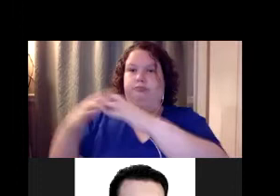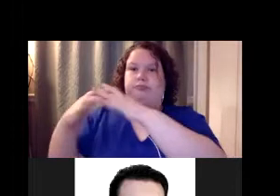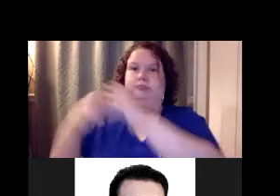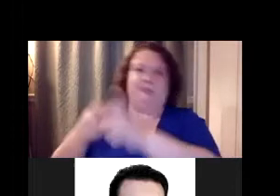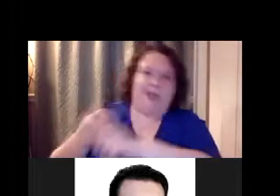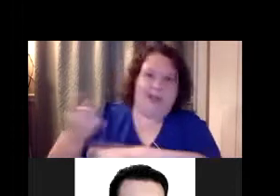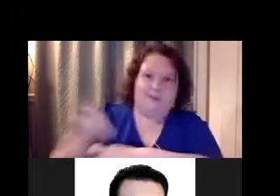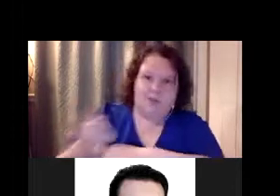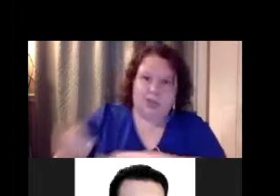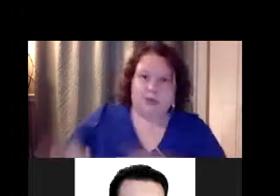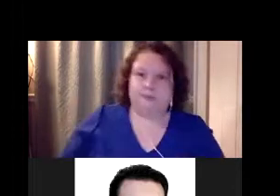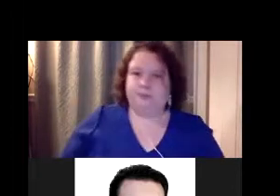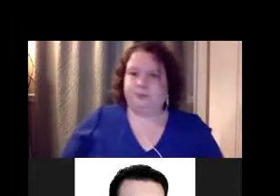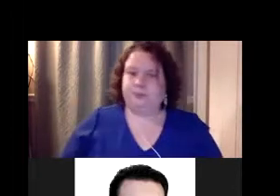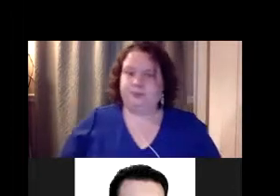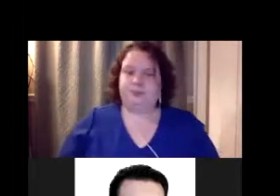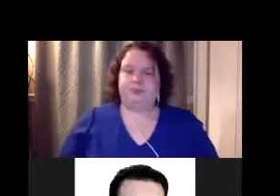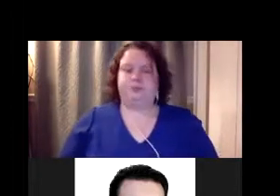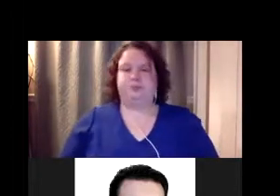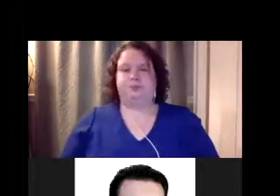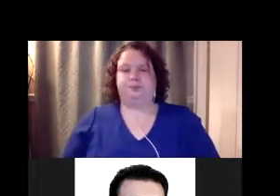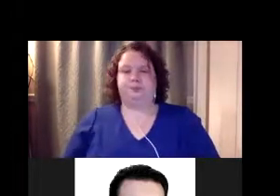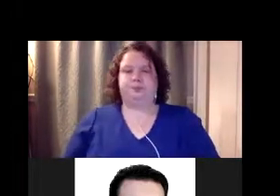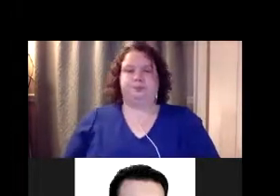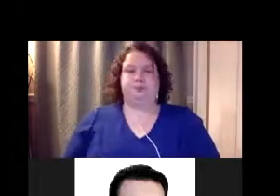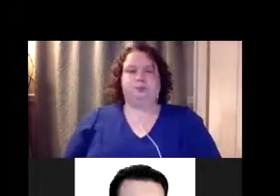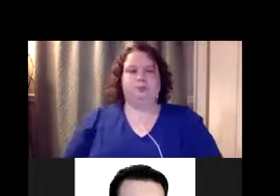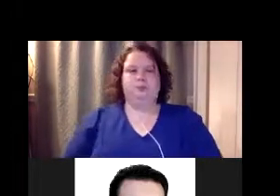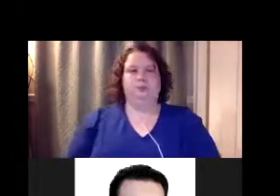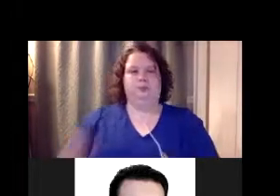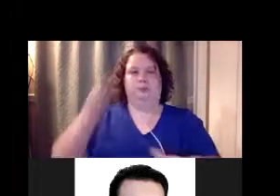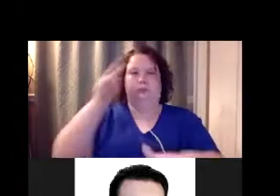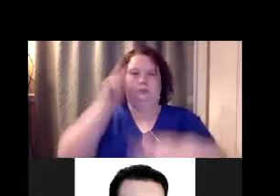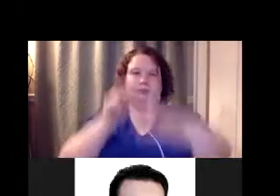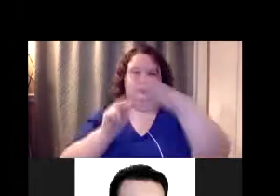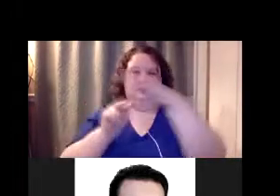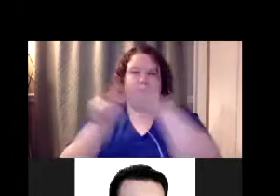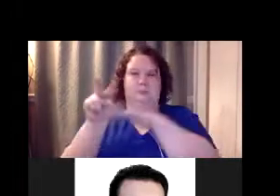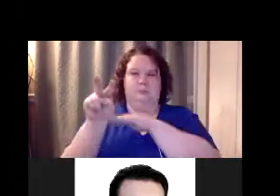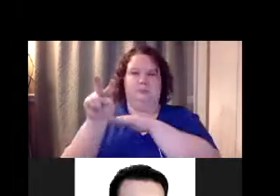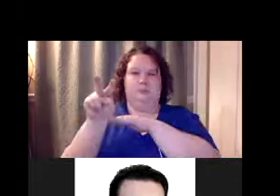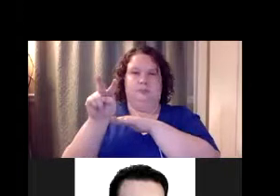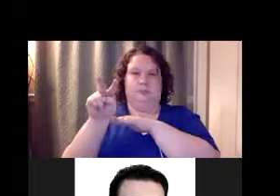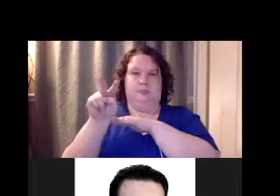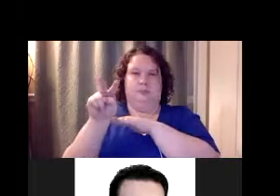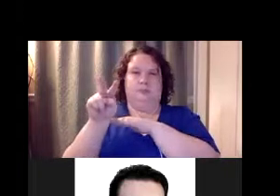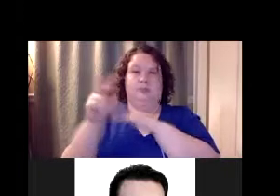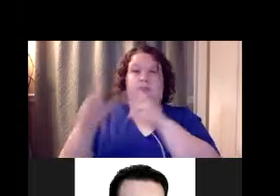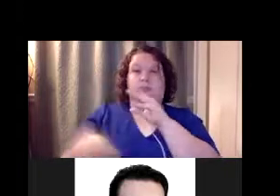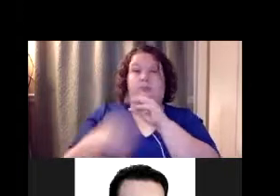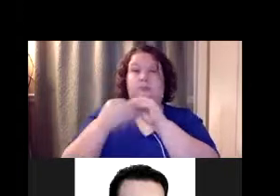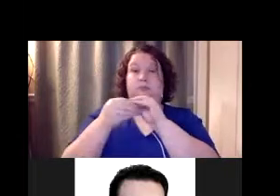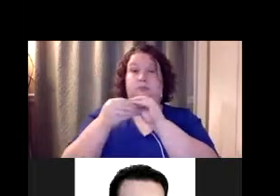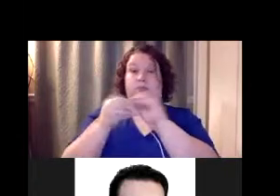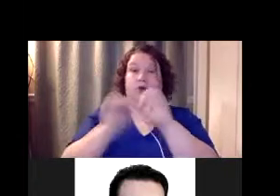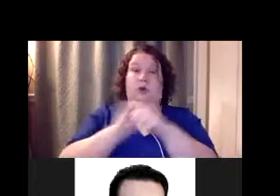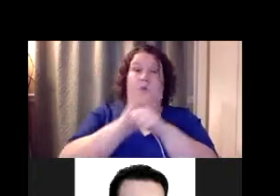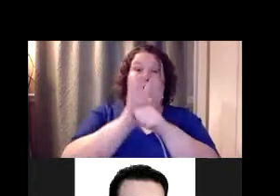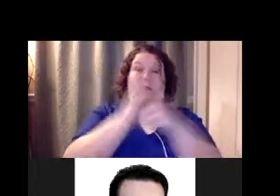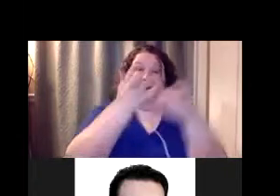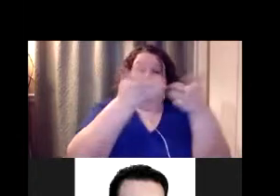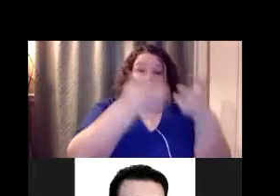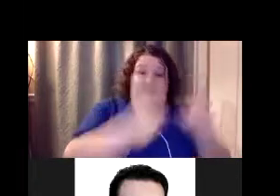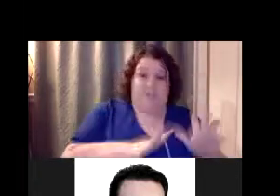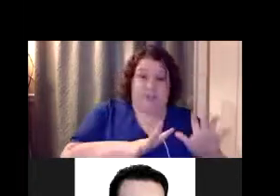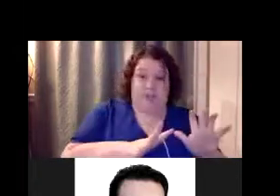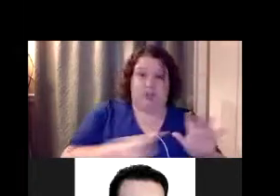Now here's a look at the projections. So we are building in a little bit of a bounce back from the COVID pandemic for next year's enrollment, which would